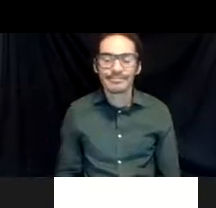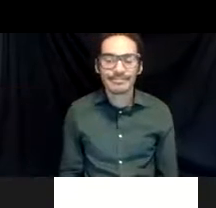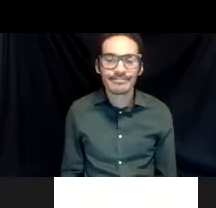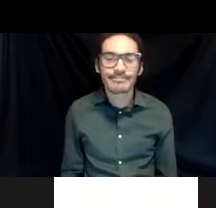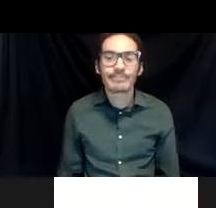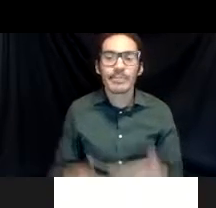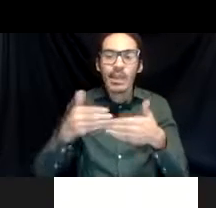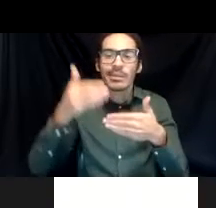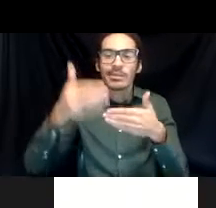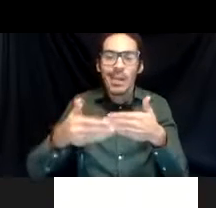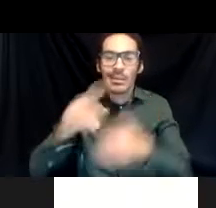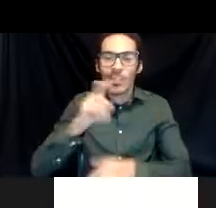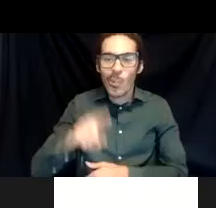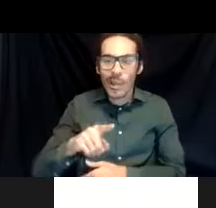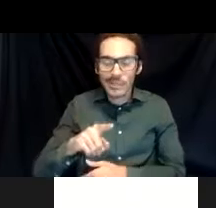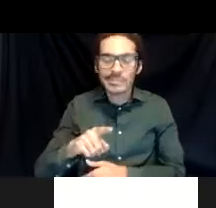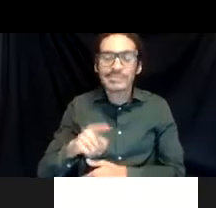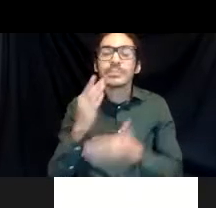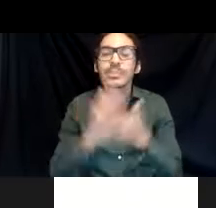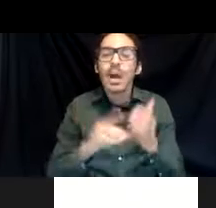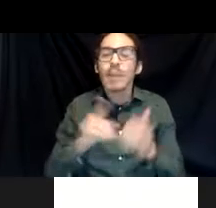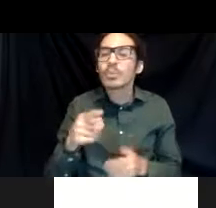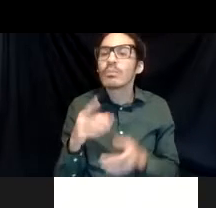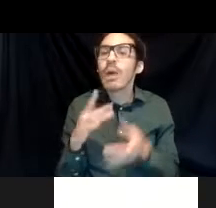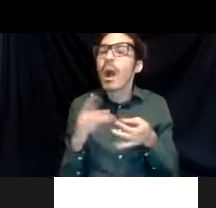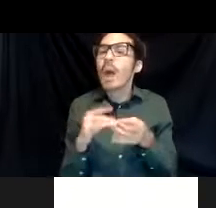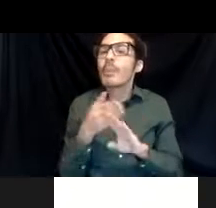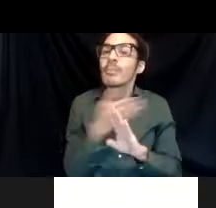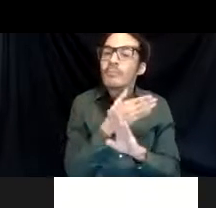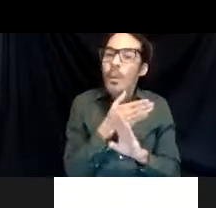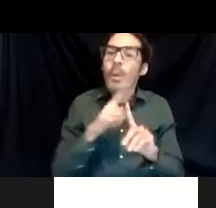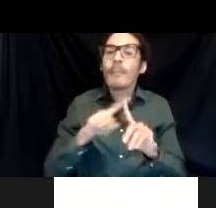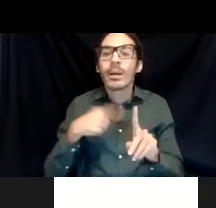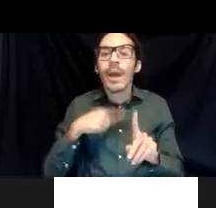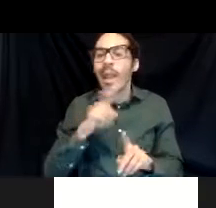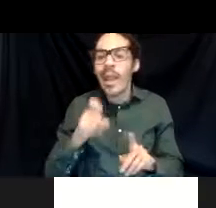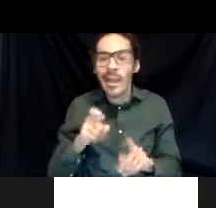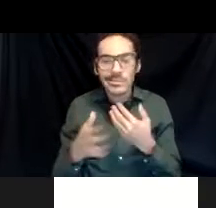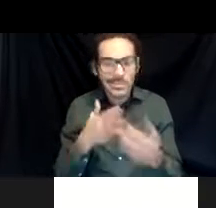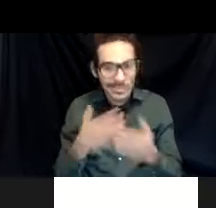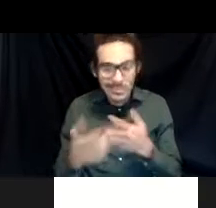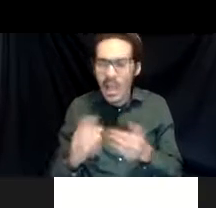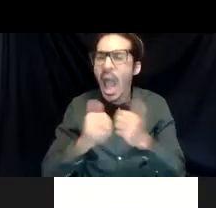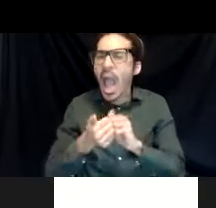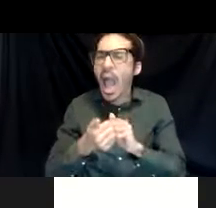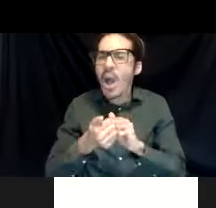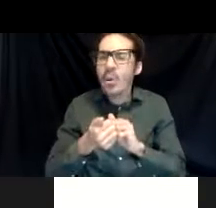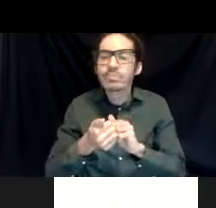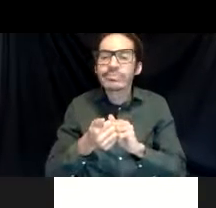question, and some of you hinted at this already, but I'll ask it anyway, is how do you define